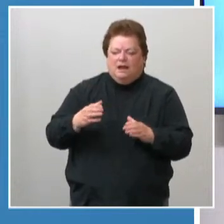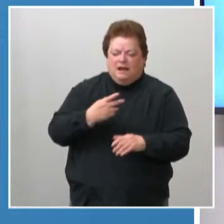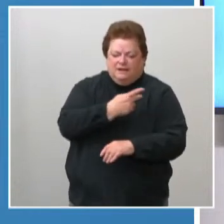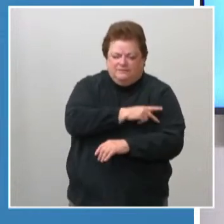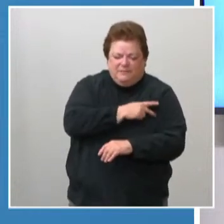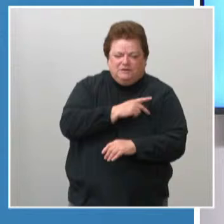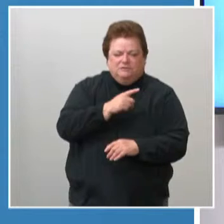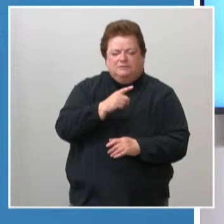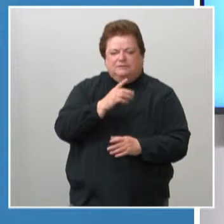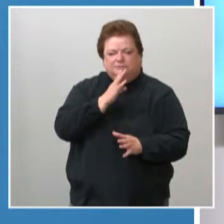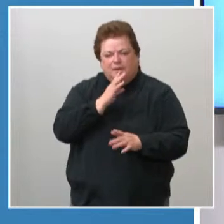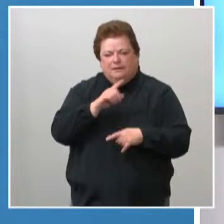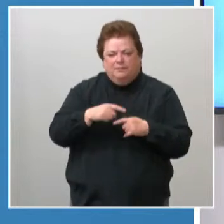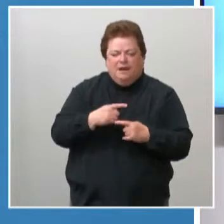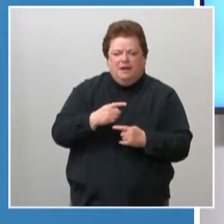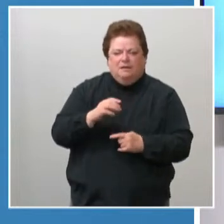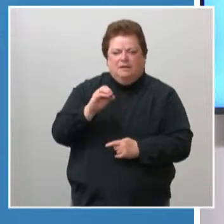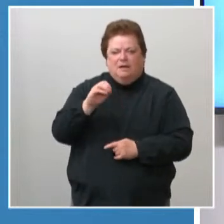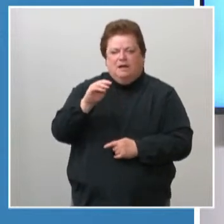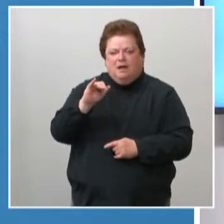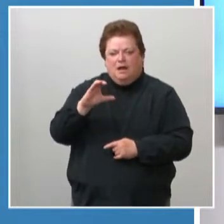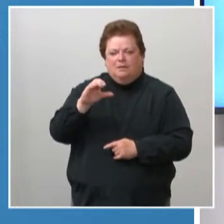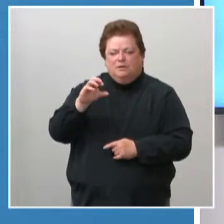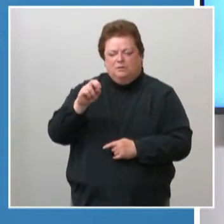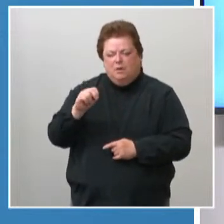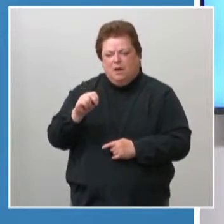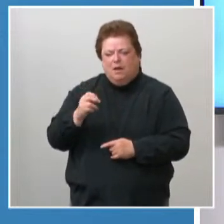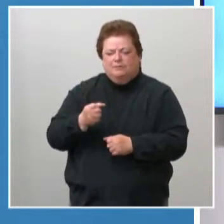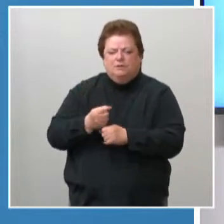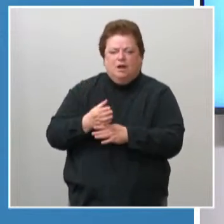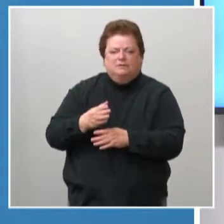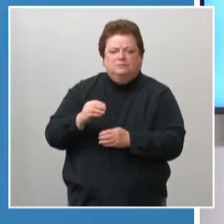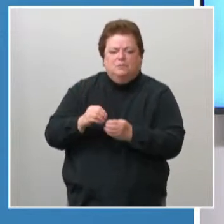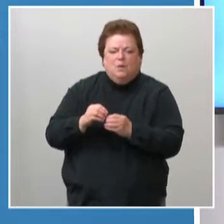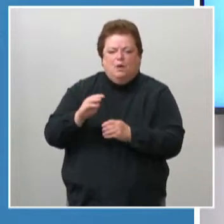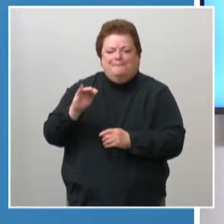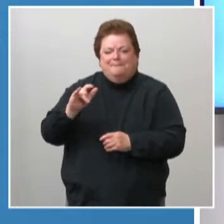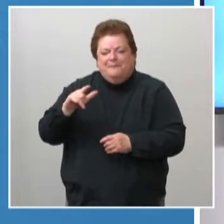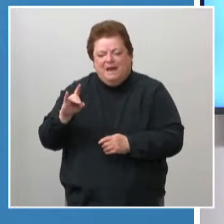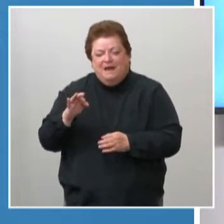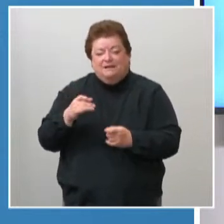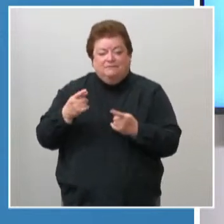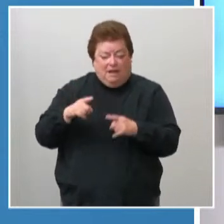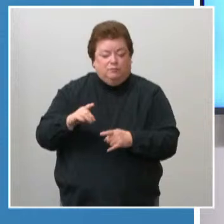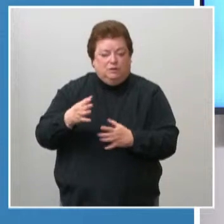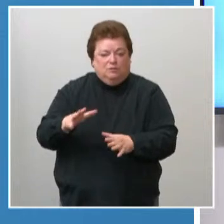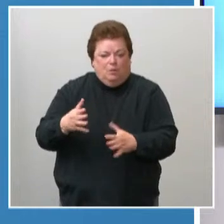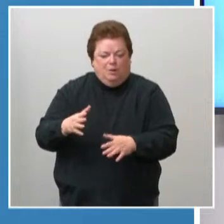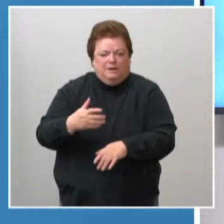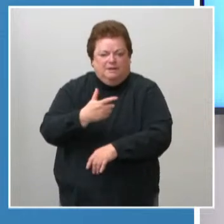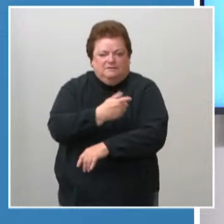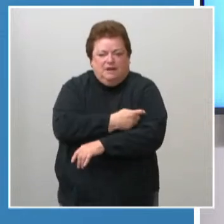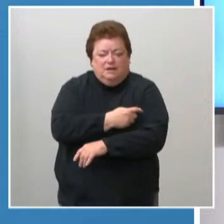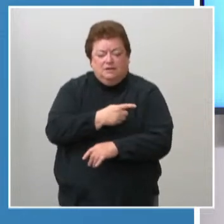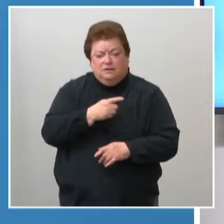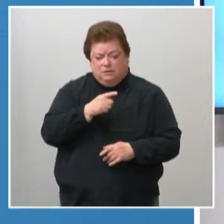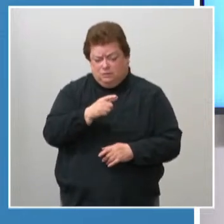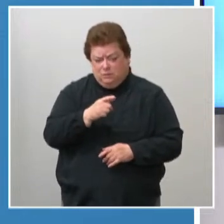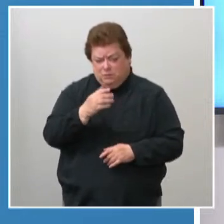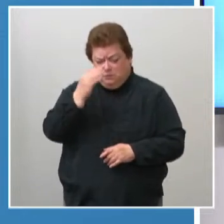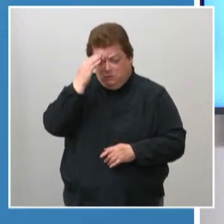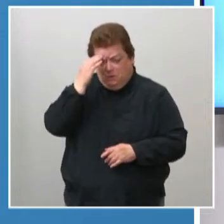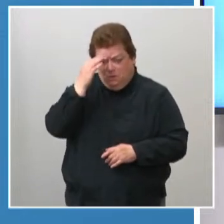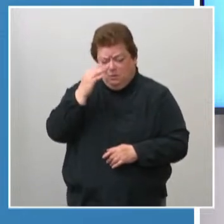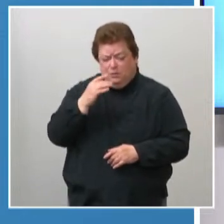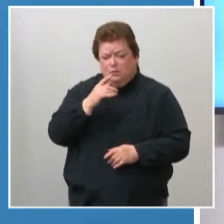Omicron causes milder cases, especially if you've been vaccinated. Do you happen to know if hospital patients that